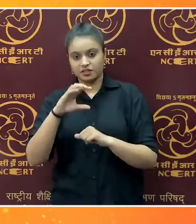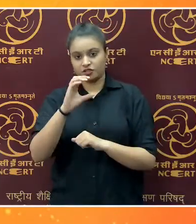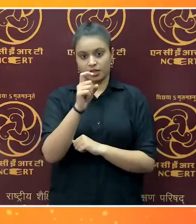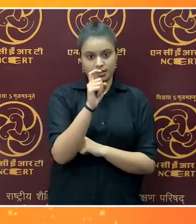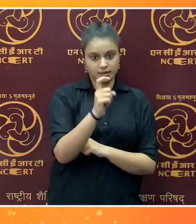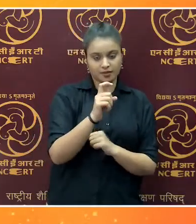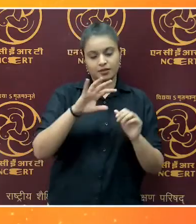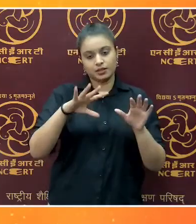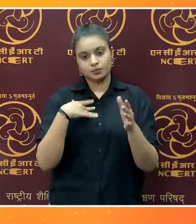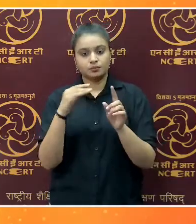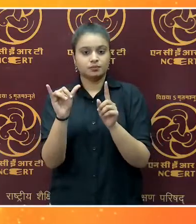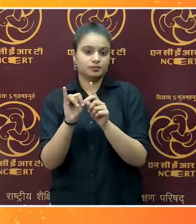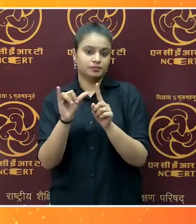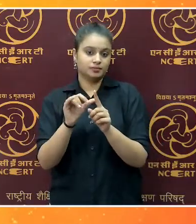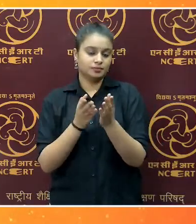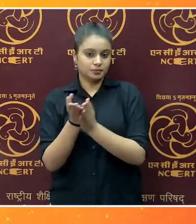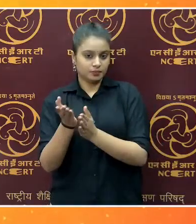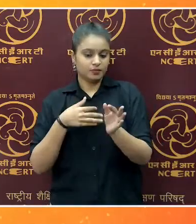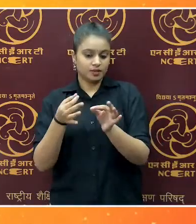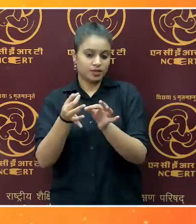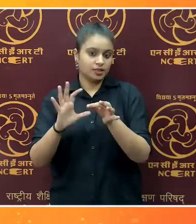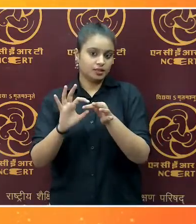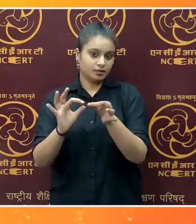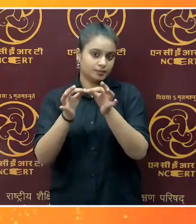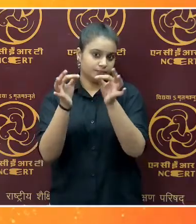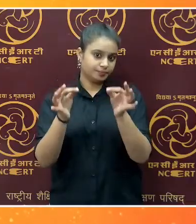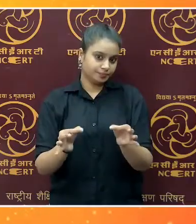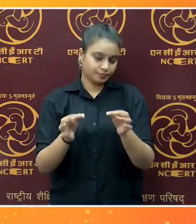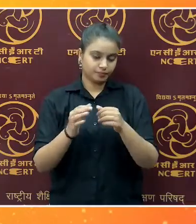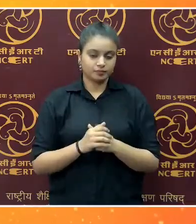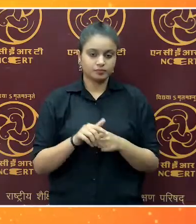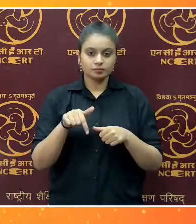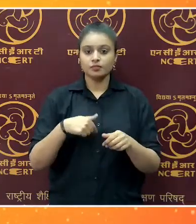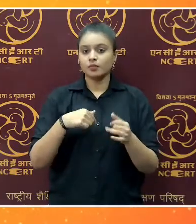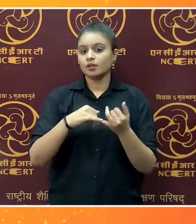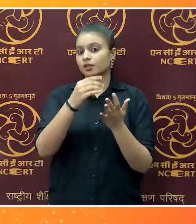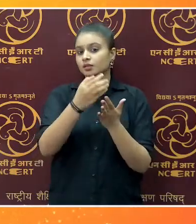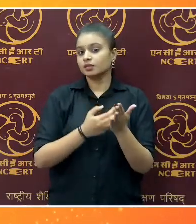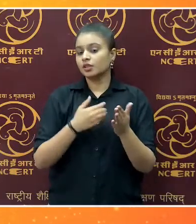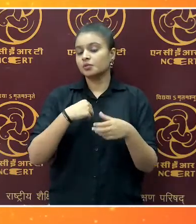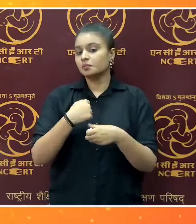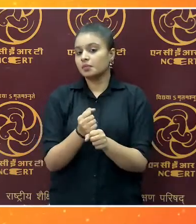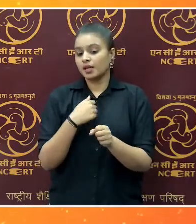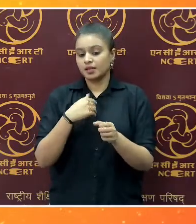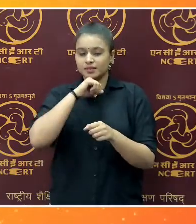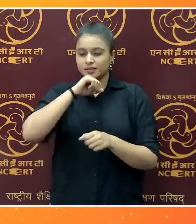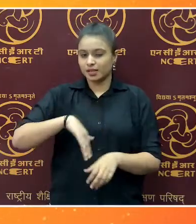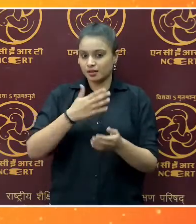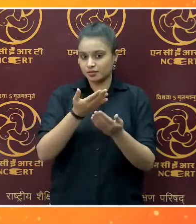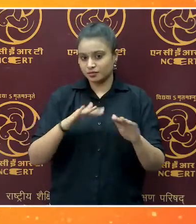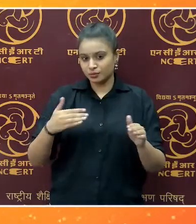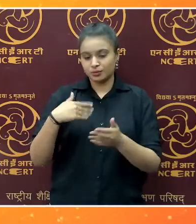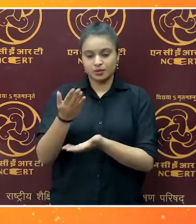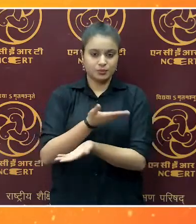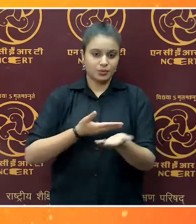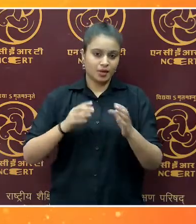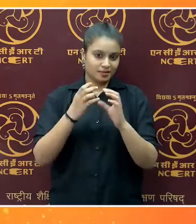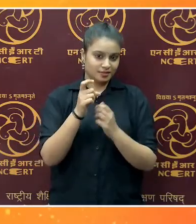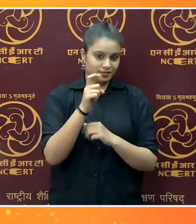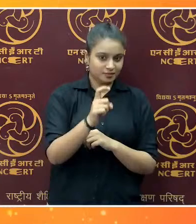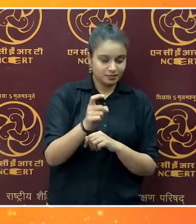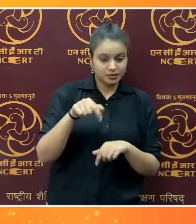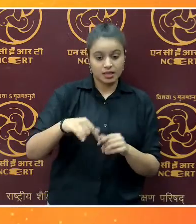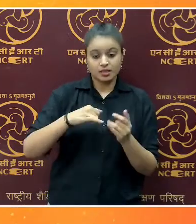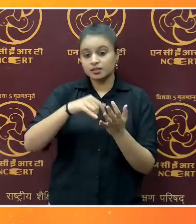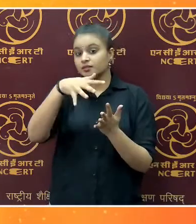and also on our YouTube handle NCERT Official. This session is meant for our young learners of class 7 and the subject that we